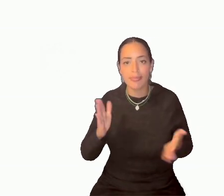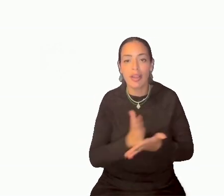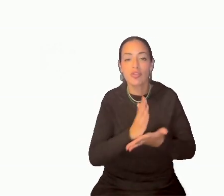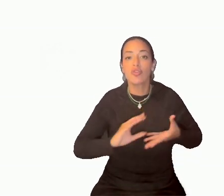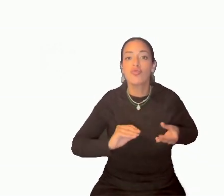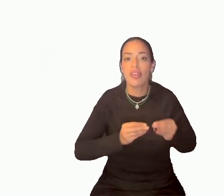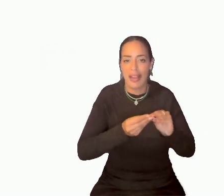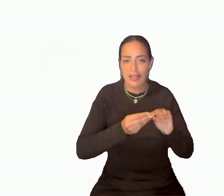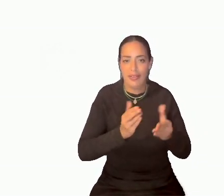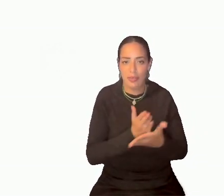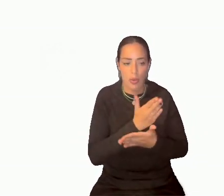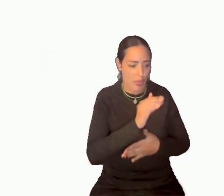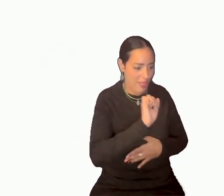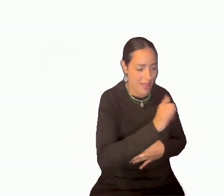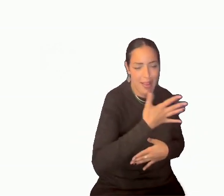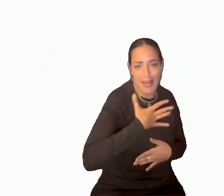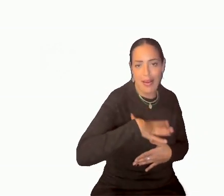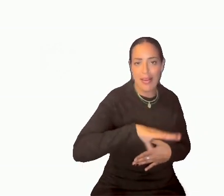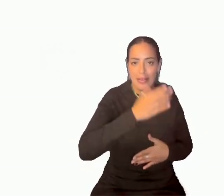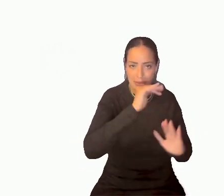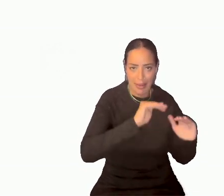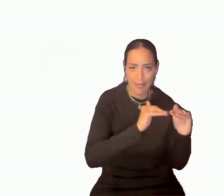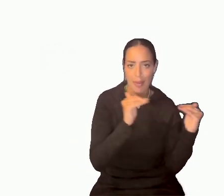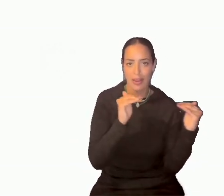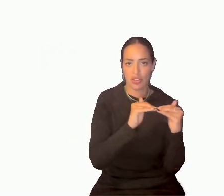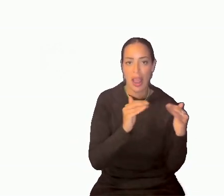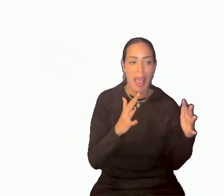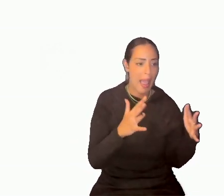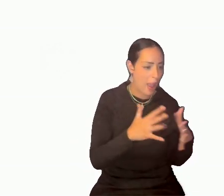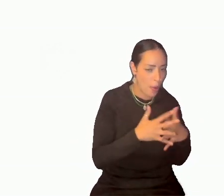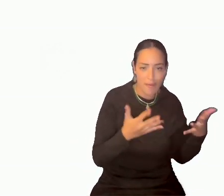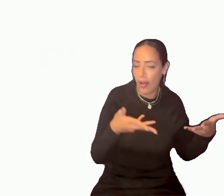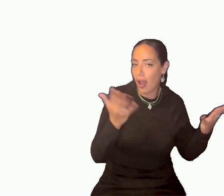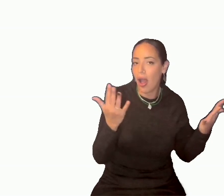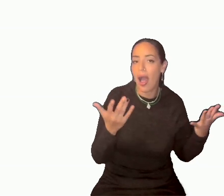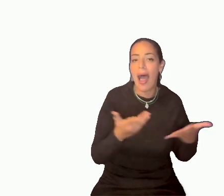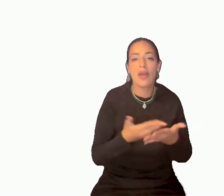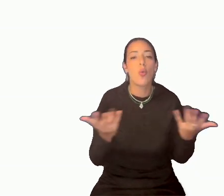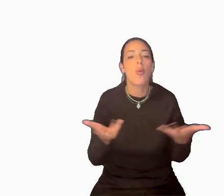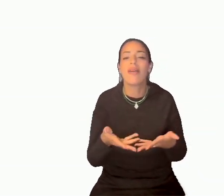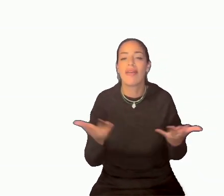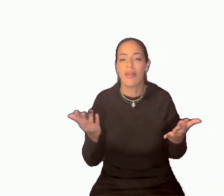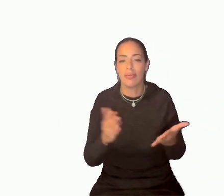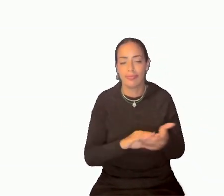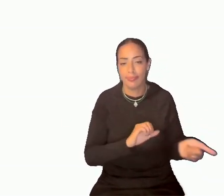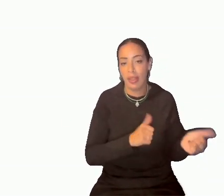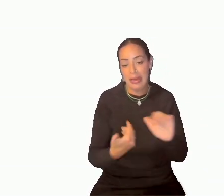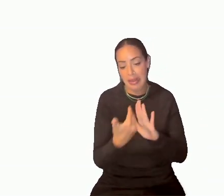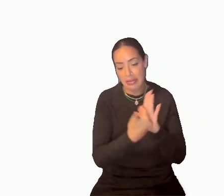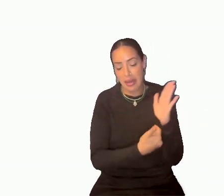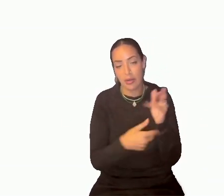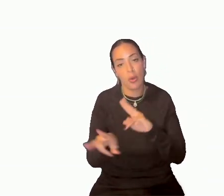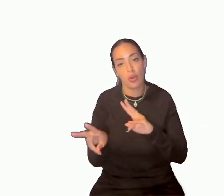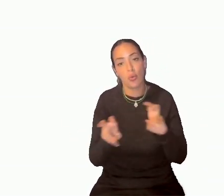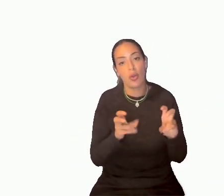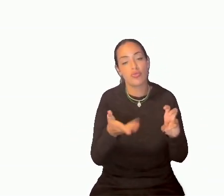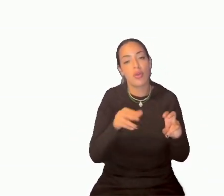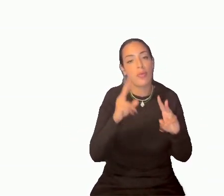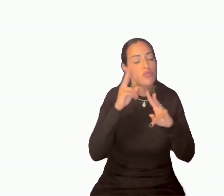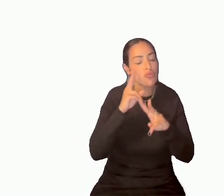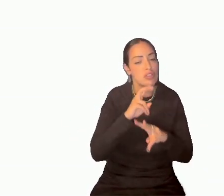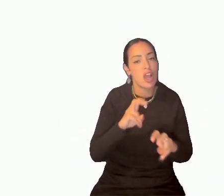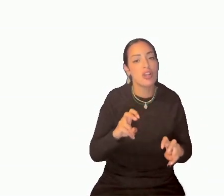are acknowledged and addressed, however and wherever possible. On the following slide, I include a quote from